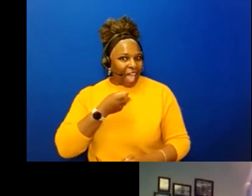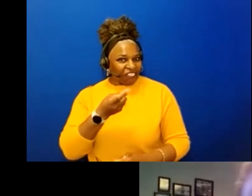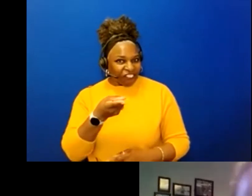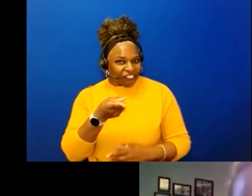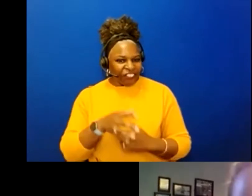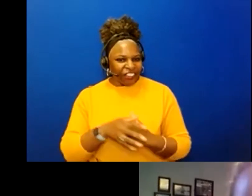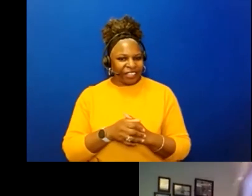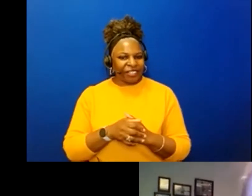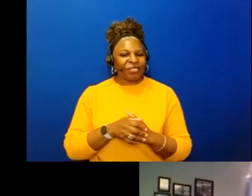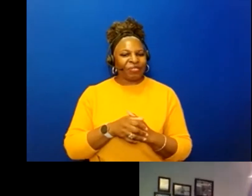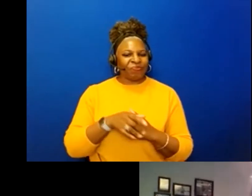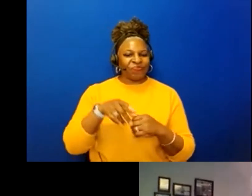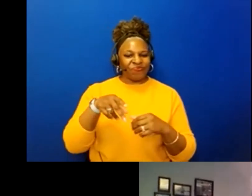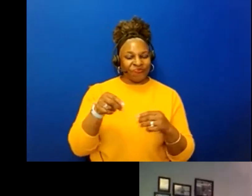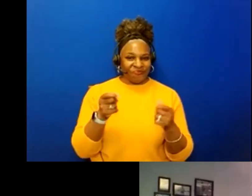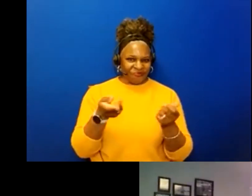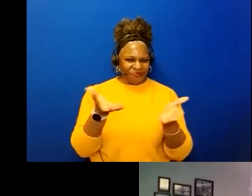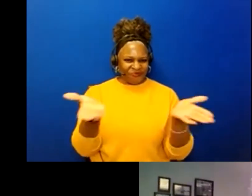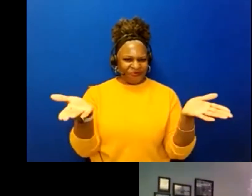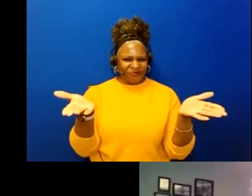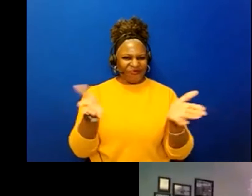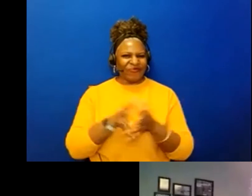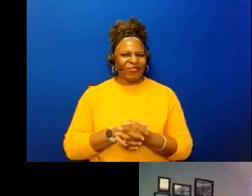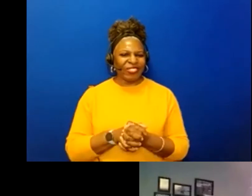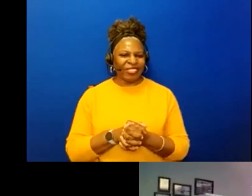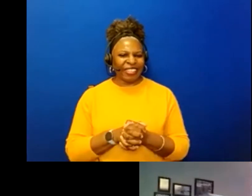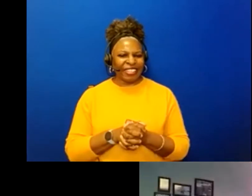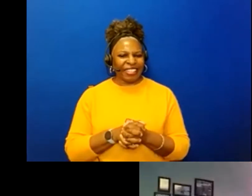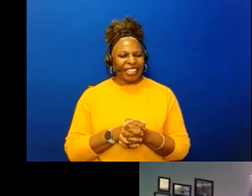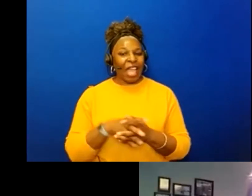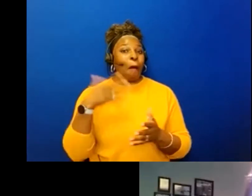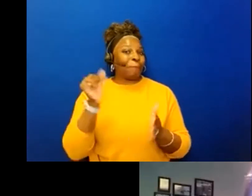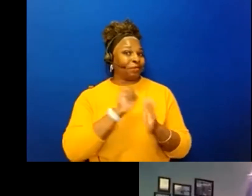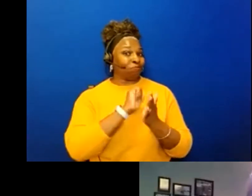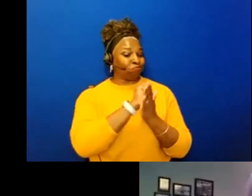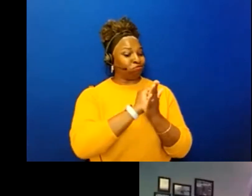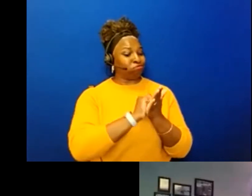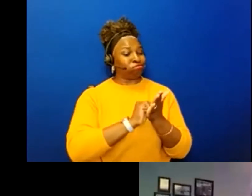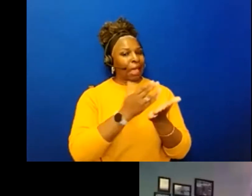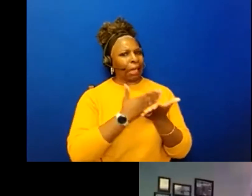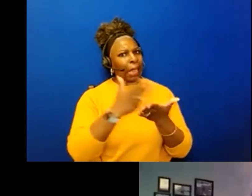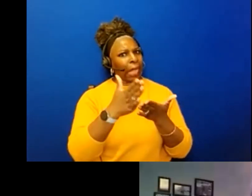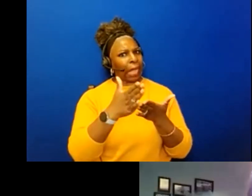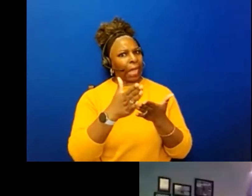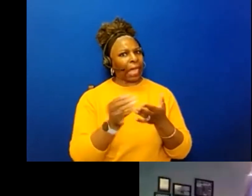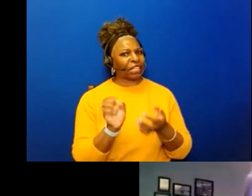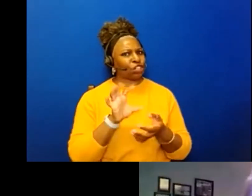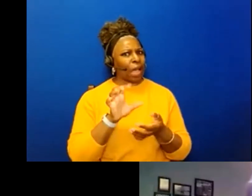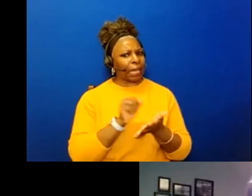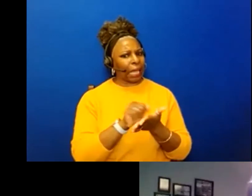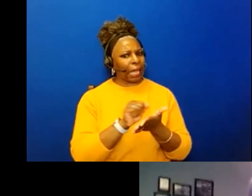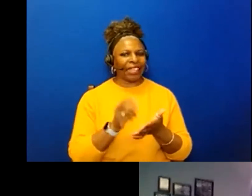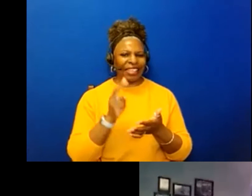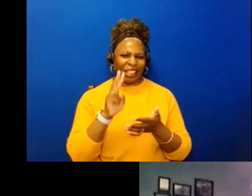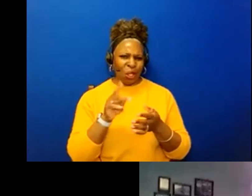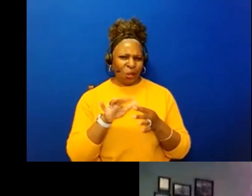know that this is all people come to see. Yeah, we didn't come for you. I've polished them especially, so they're looking quite shiny. They look like chocolate.